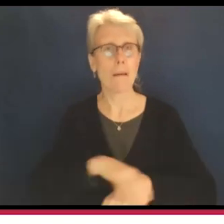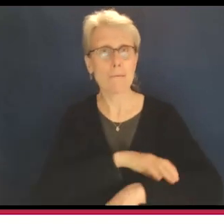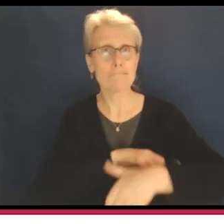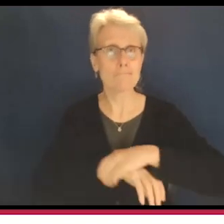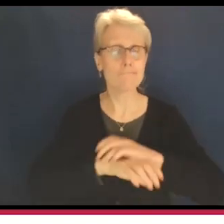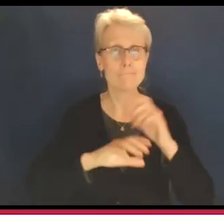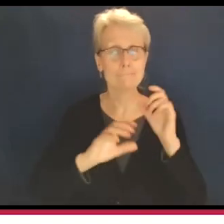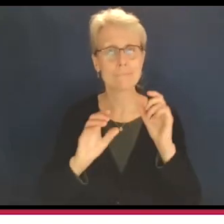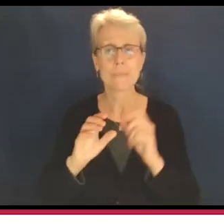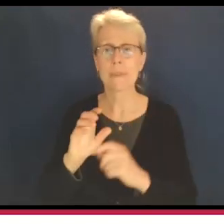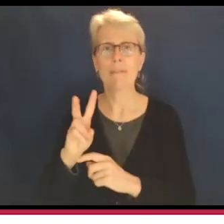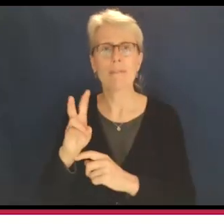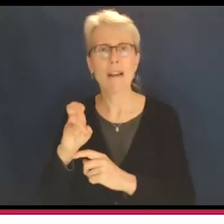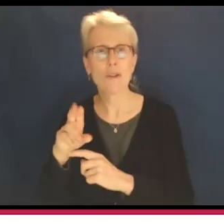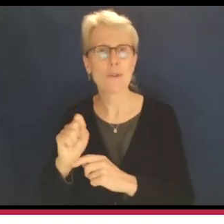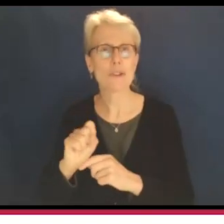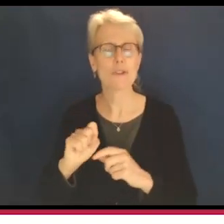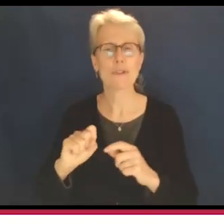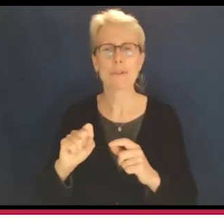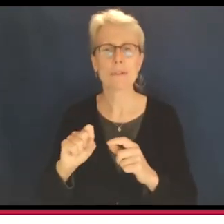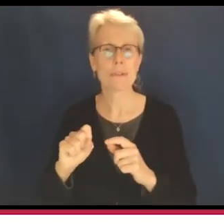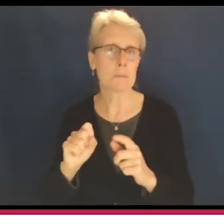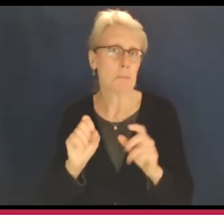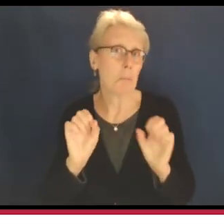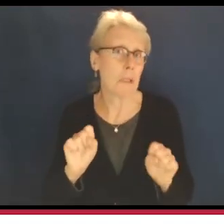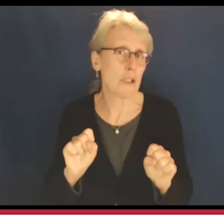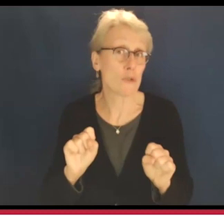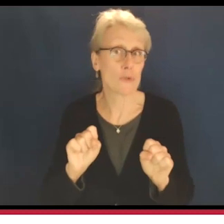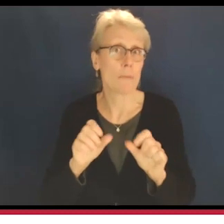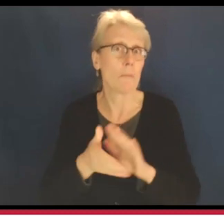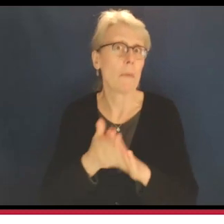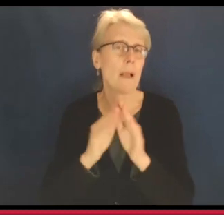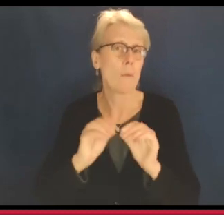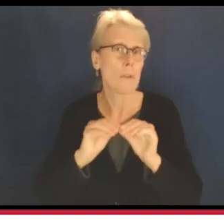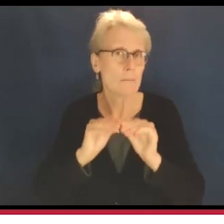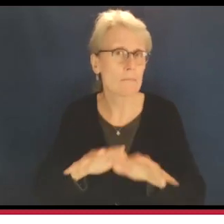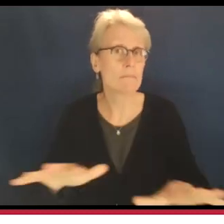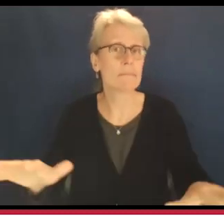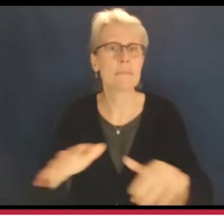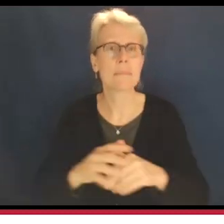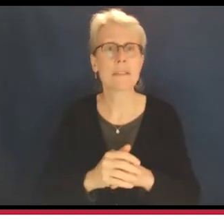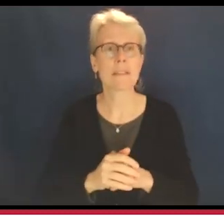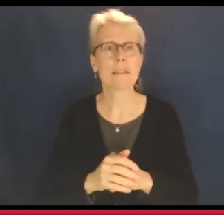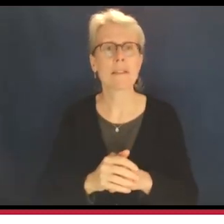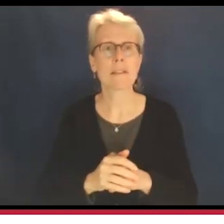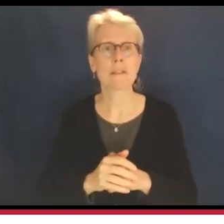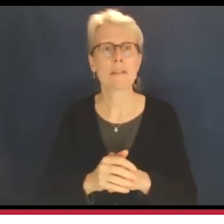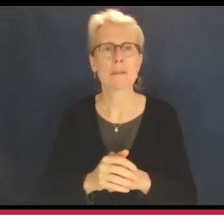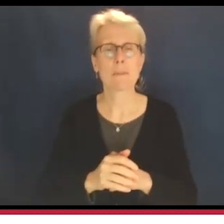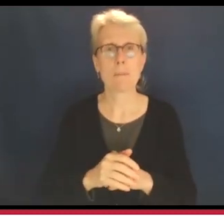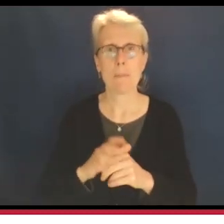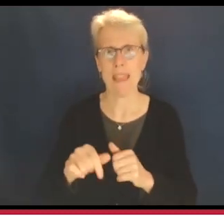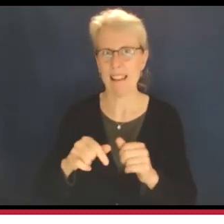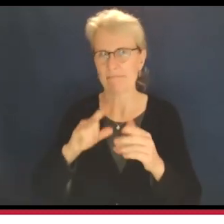the virulence and transmissibility of potential pandemic pathogens, or so-called gain of function of concern studies. Those are both